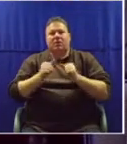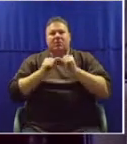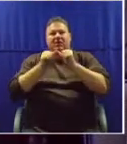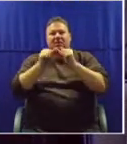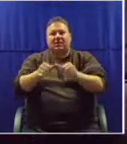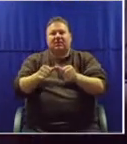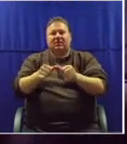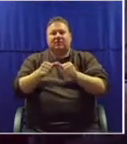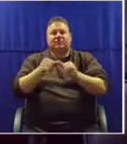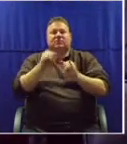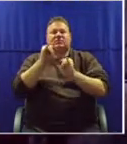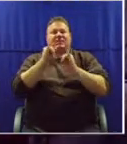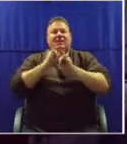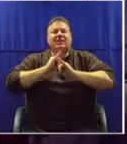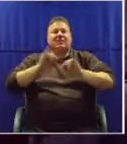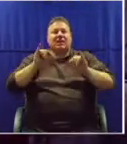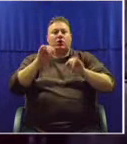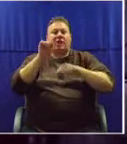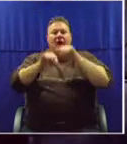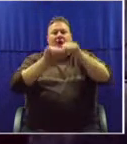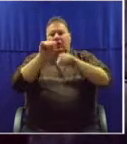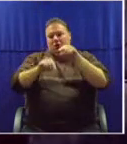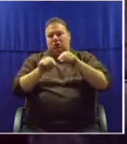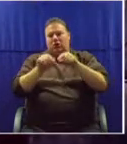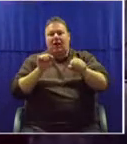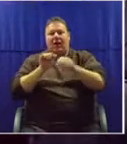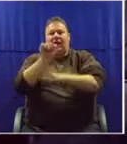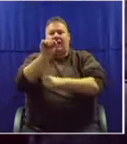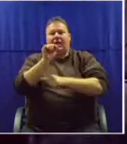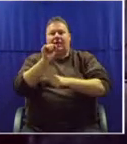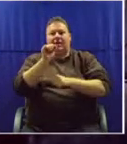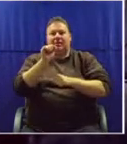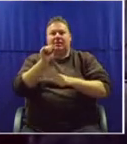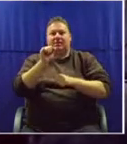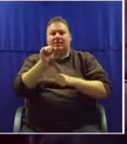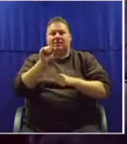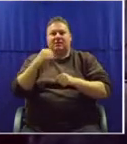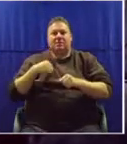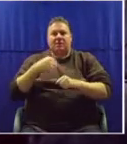making serious allegations against a member without adequate